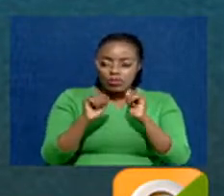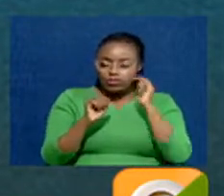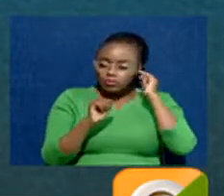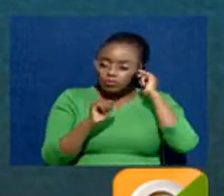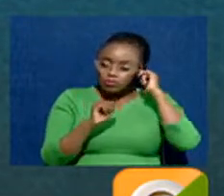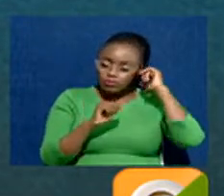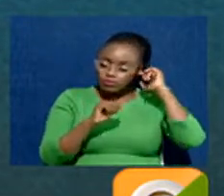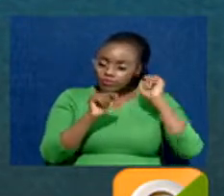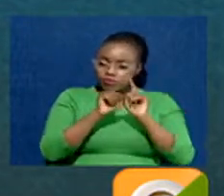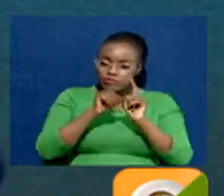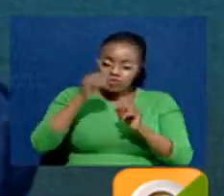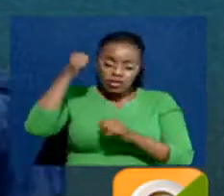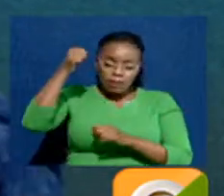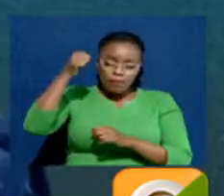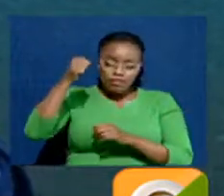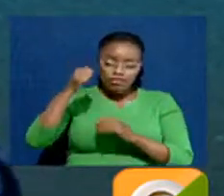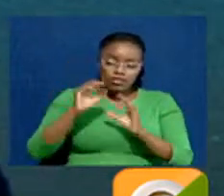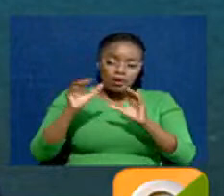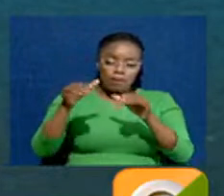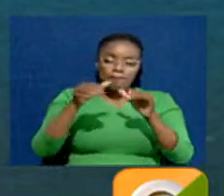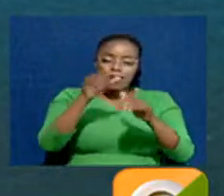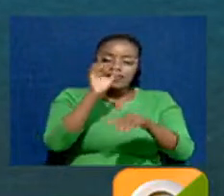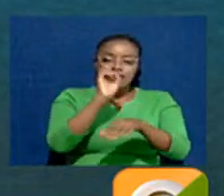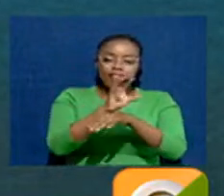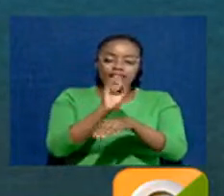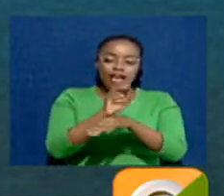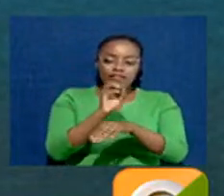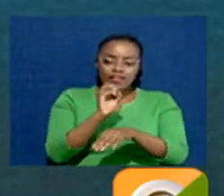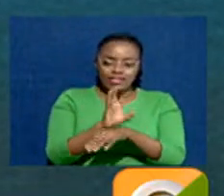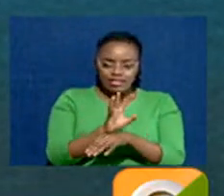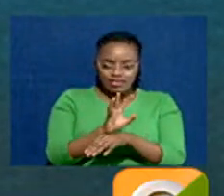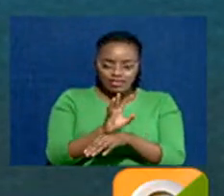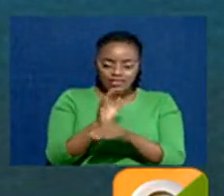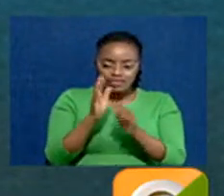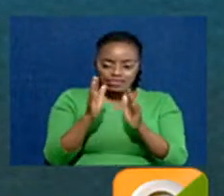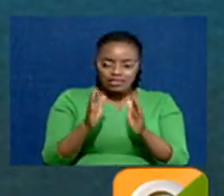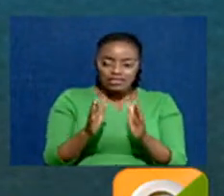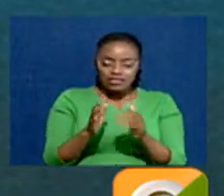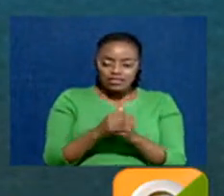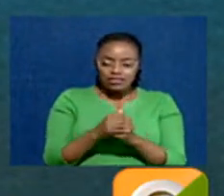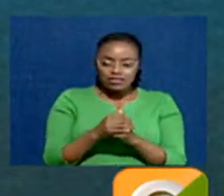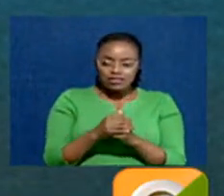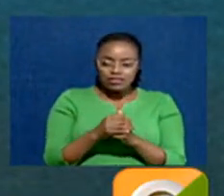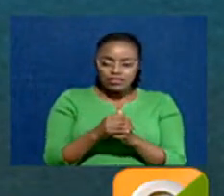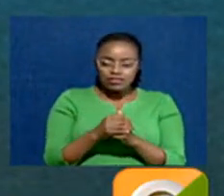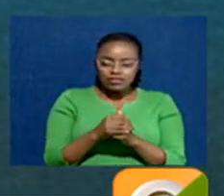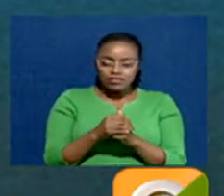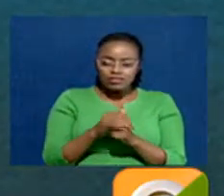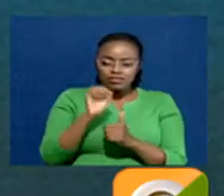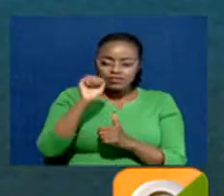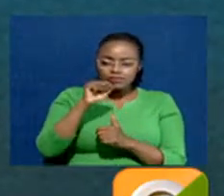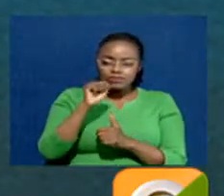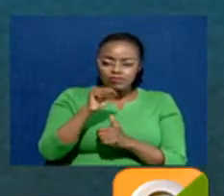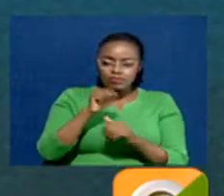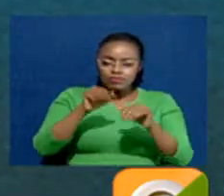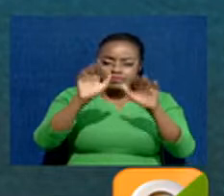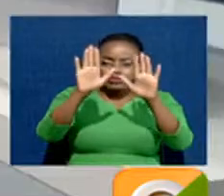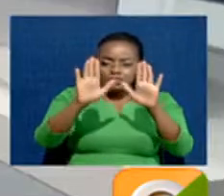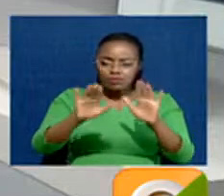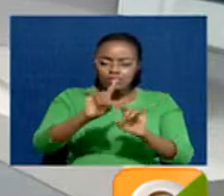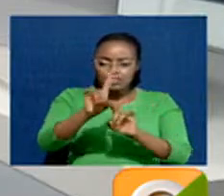a political party. Leave alone the advisors who have also been sworn, given the oath. Important